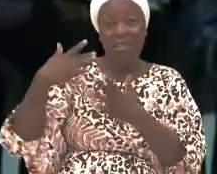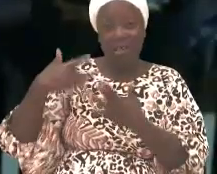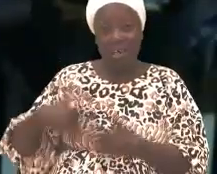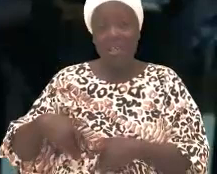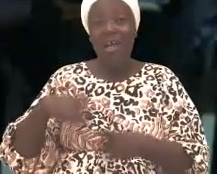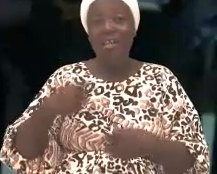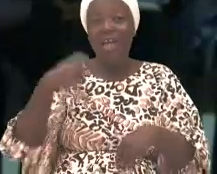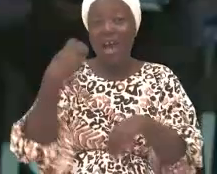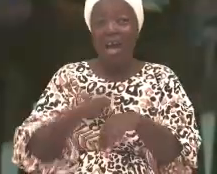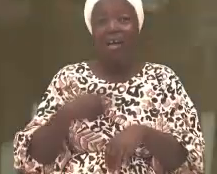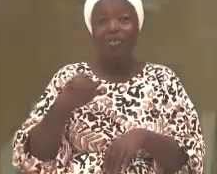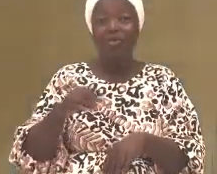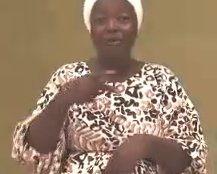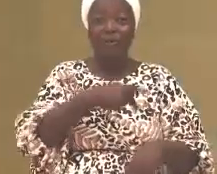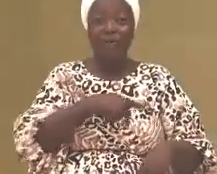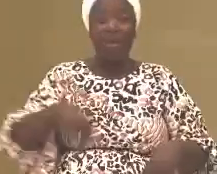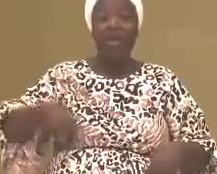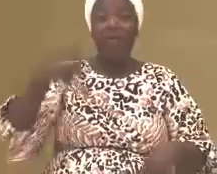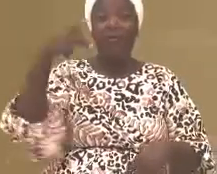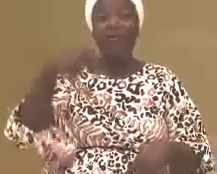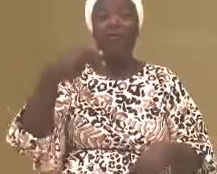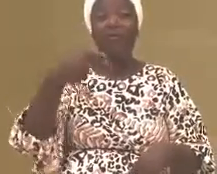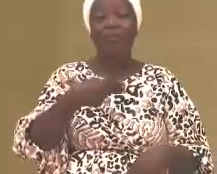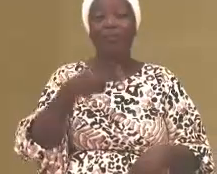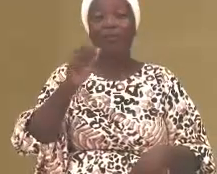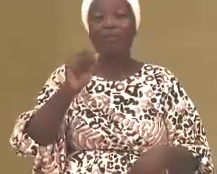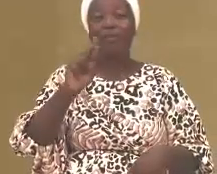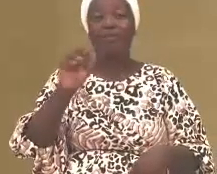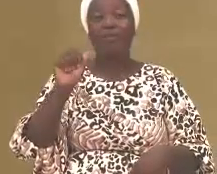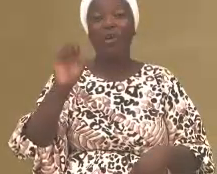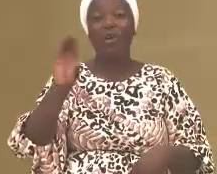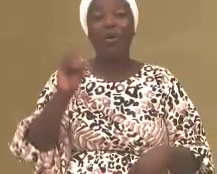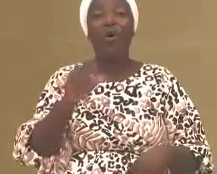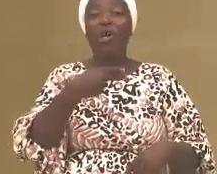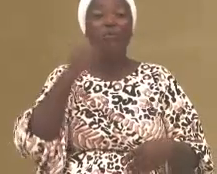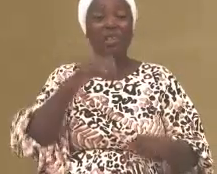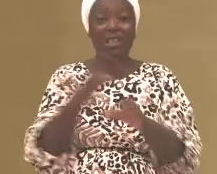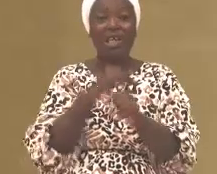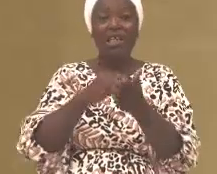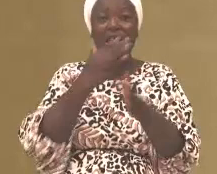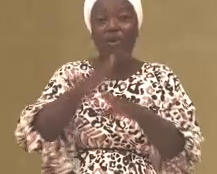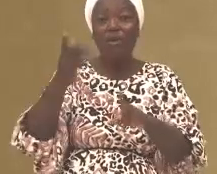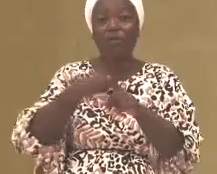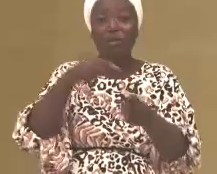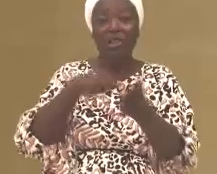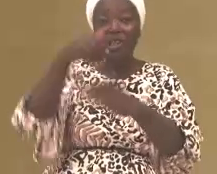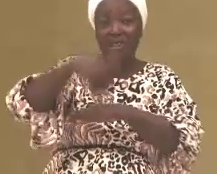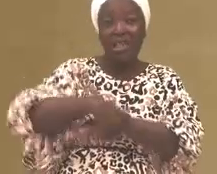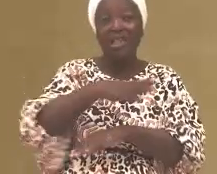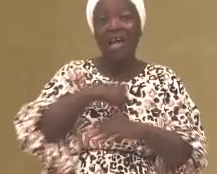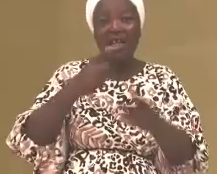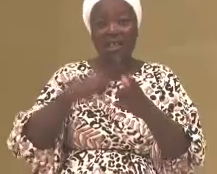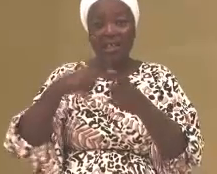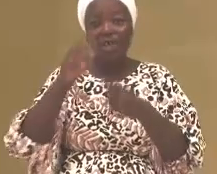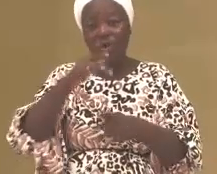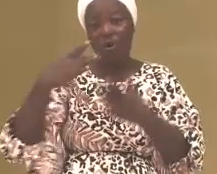of film. It will take that away from you tonight, and then your heart will